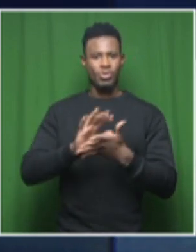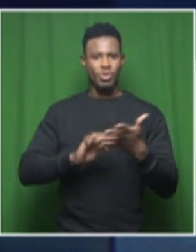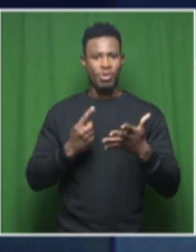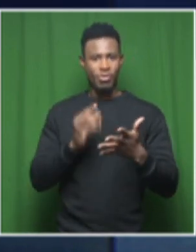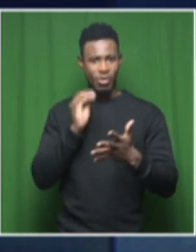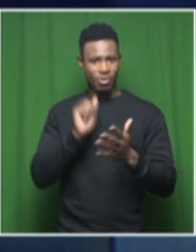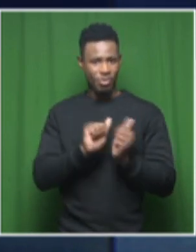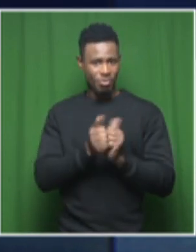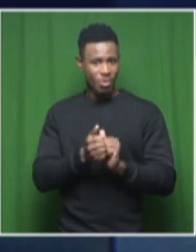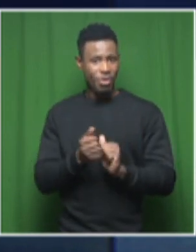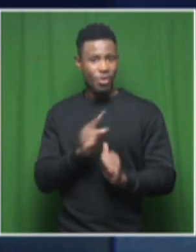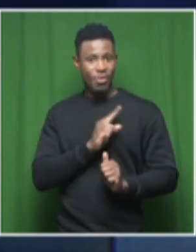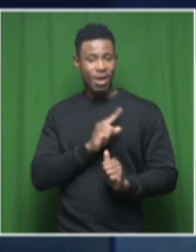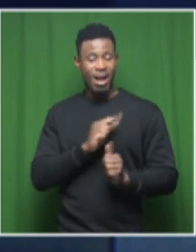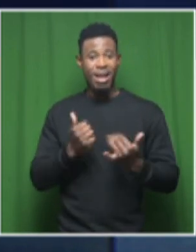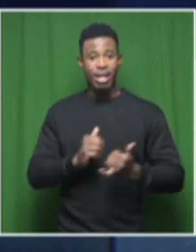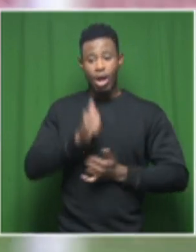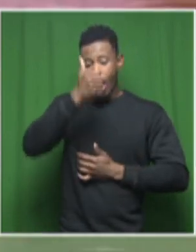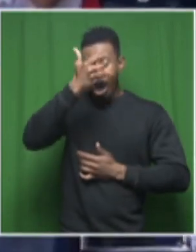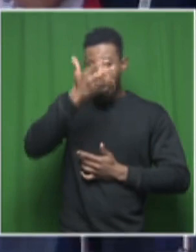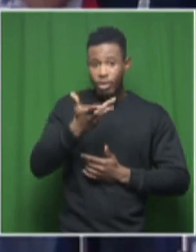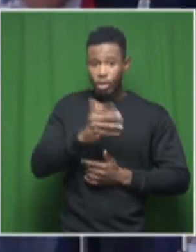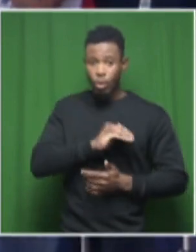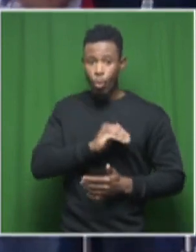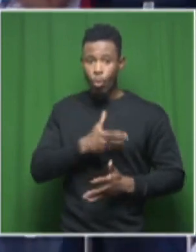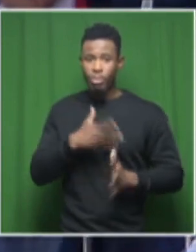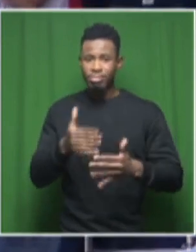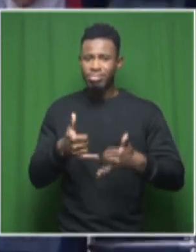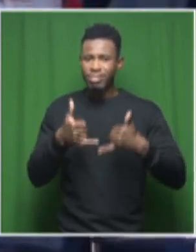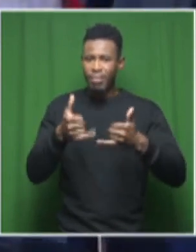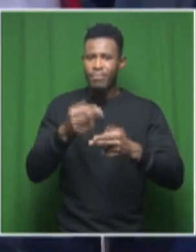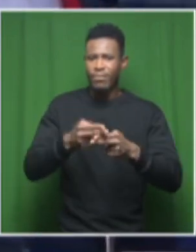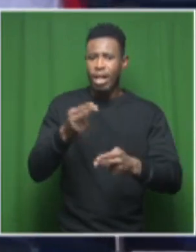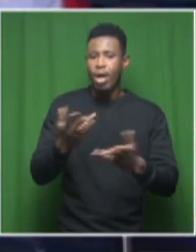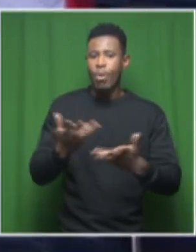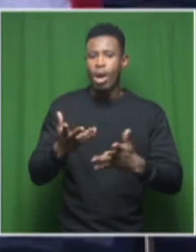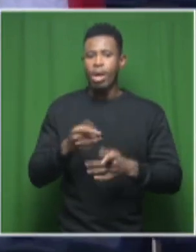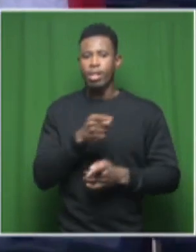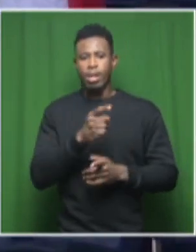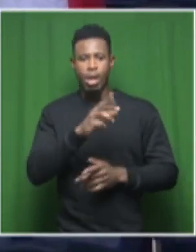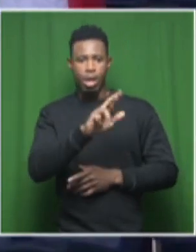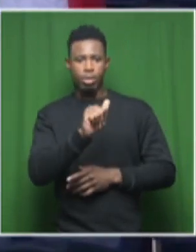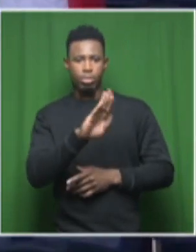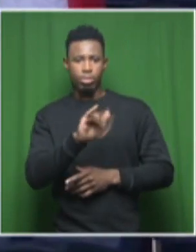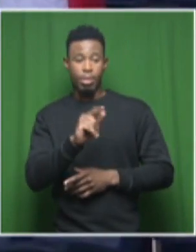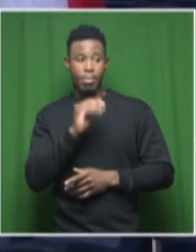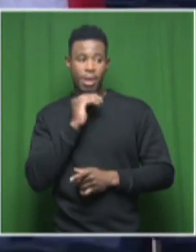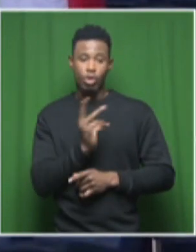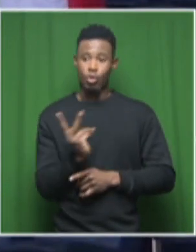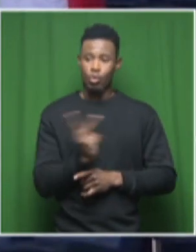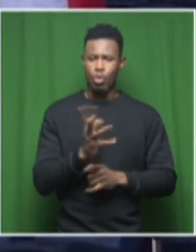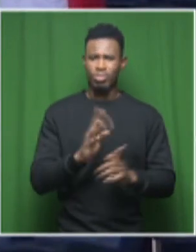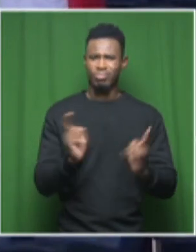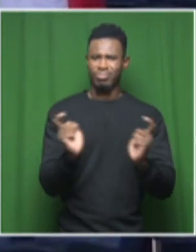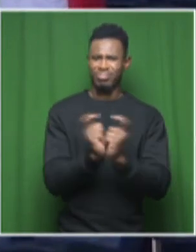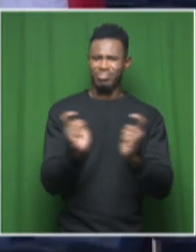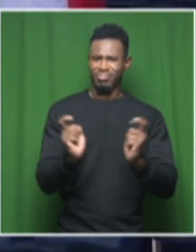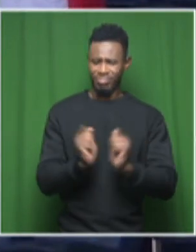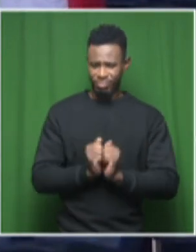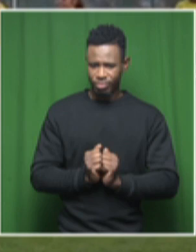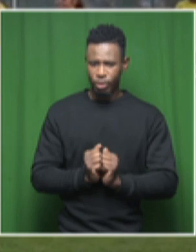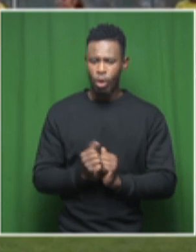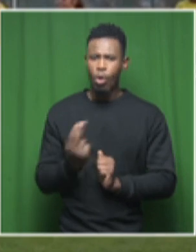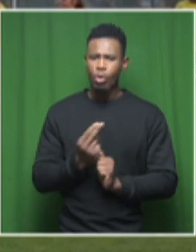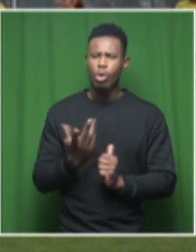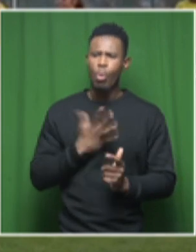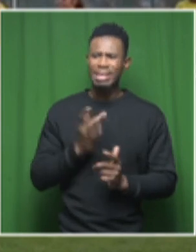Africa Women's Cup of Nations final in the Moroccan city of Rabat between tournament hosts and Banyana Banyana. And to help us, to